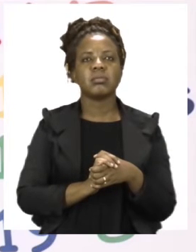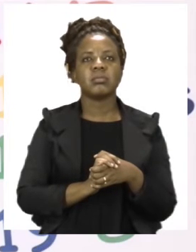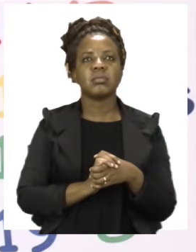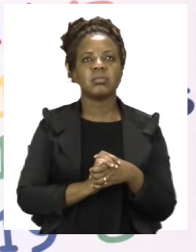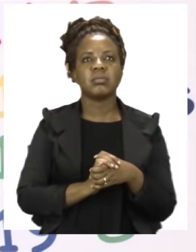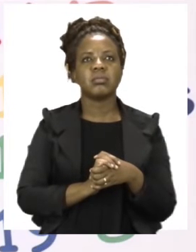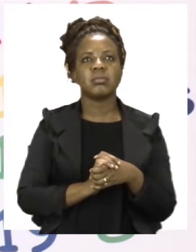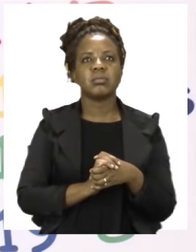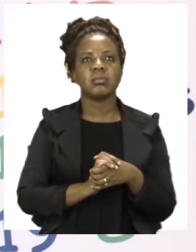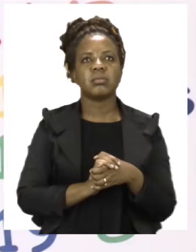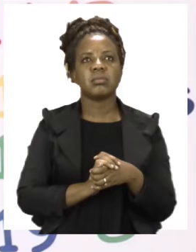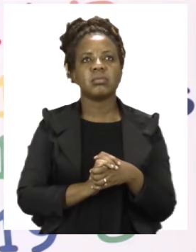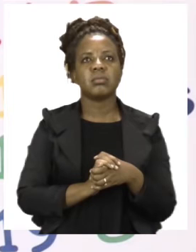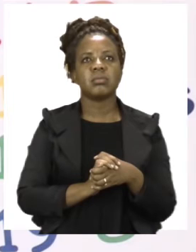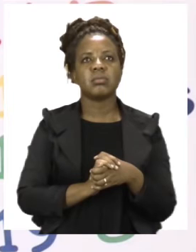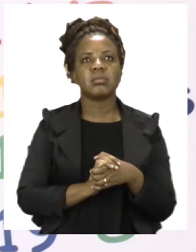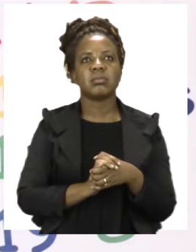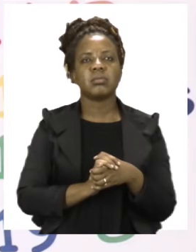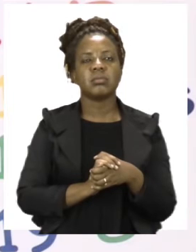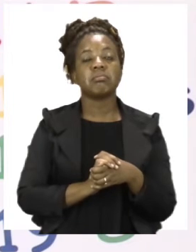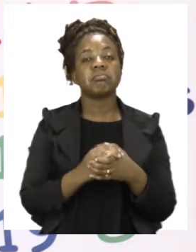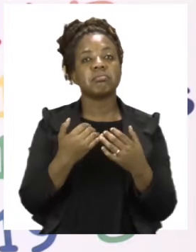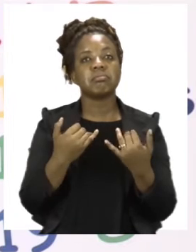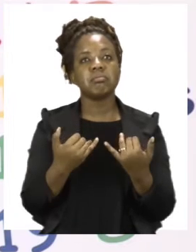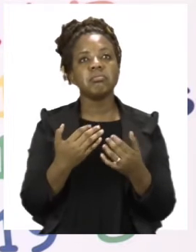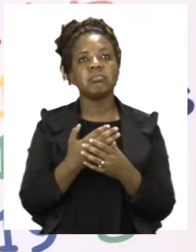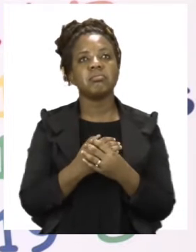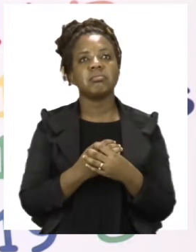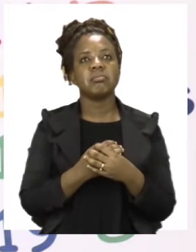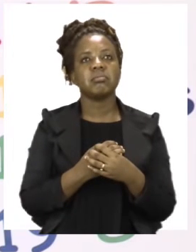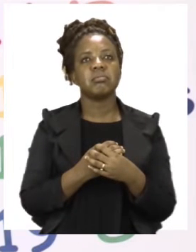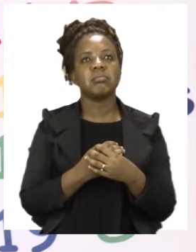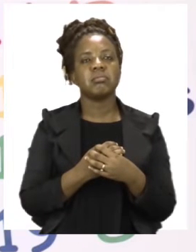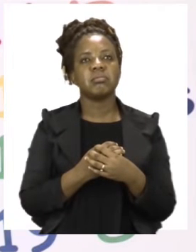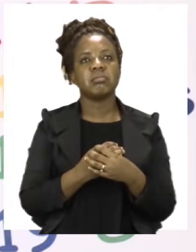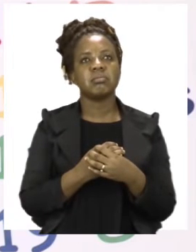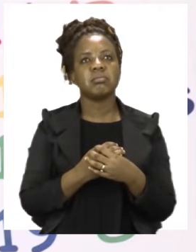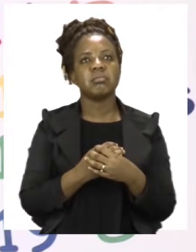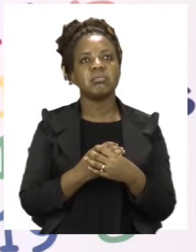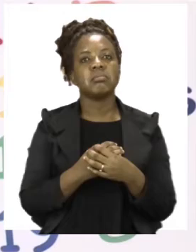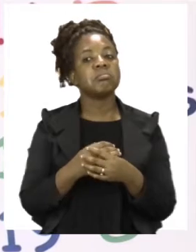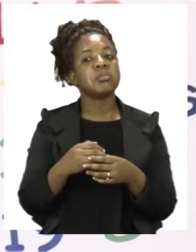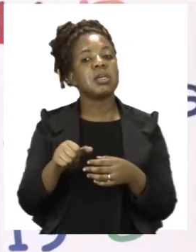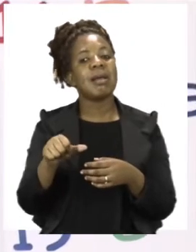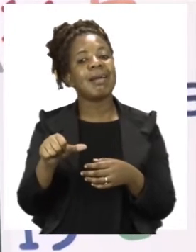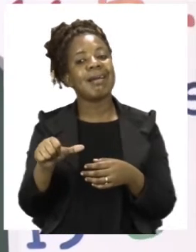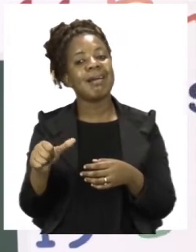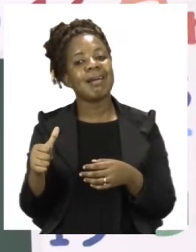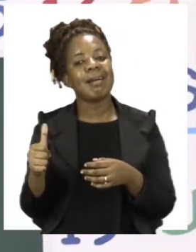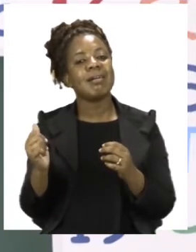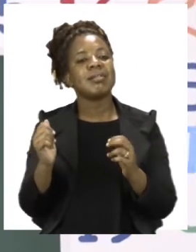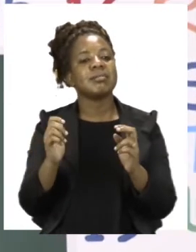of our sum. Remember, the problem is that we don't know how many are not tilers